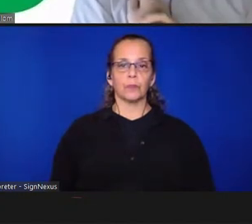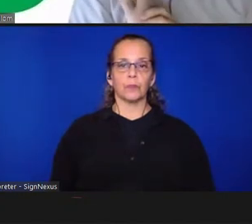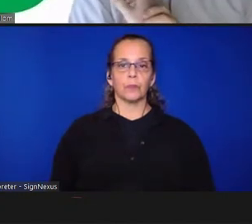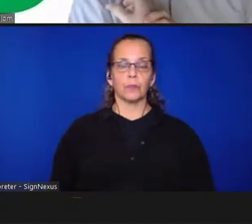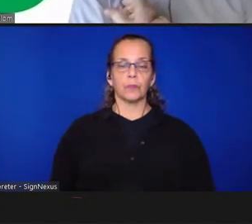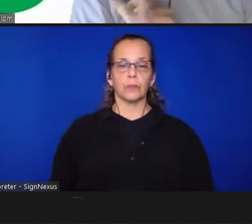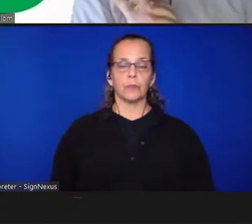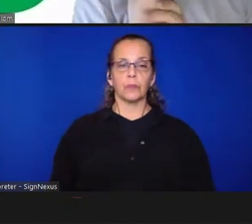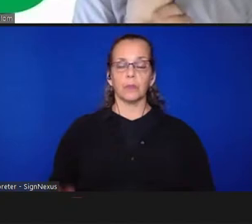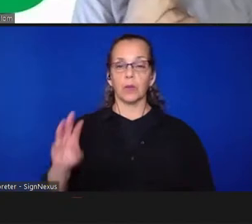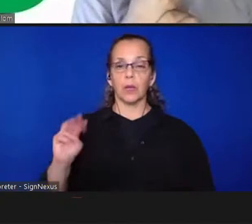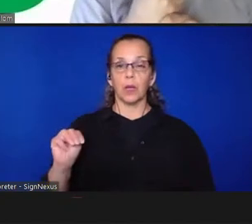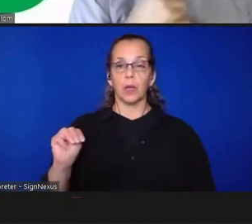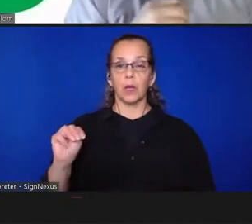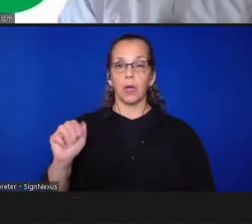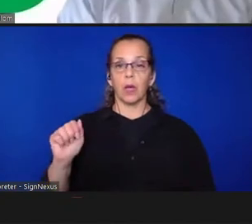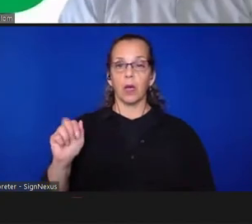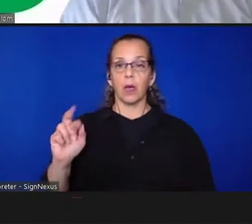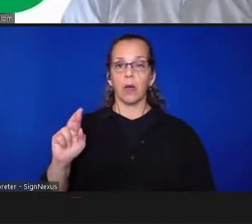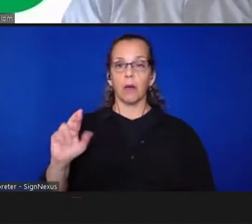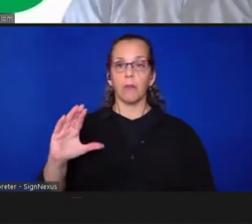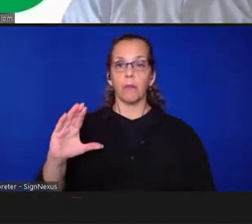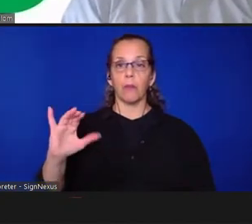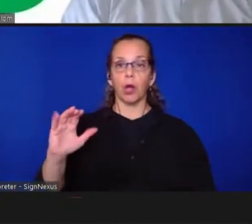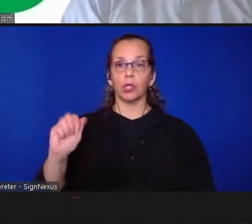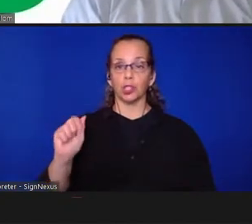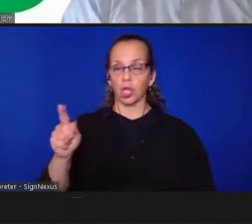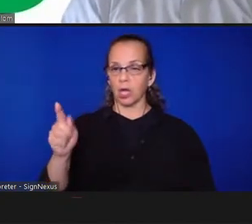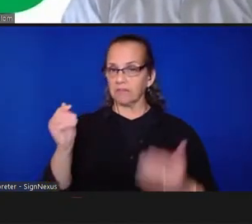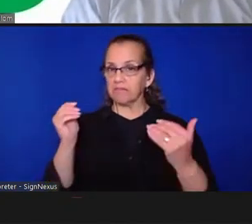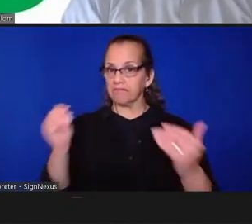Mark Shaggy man mute yourself and begin your remarks